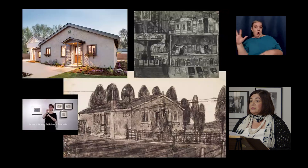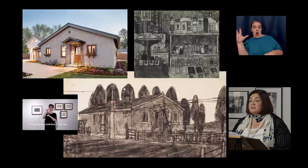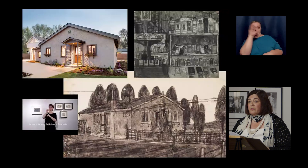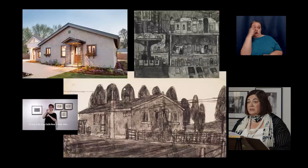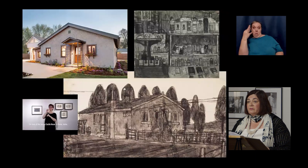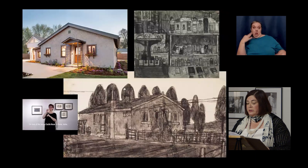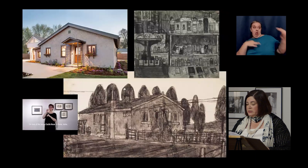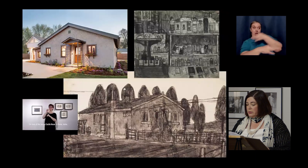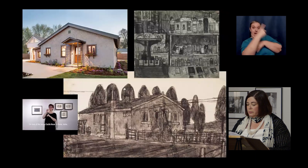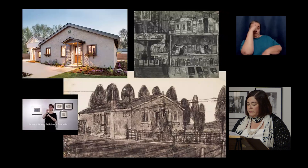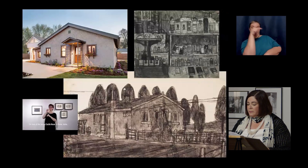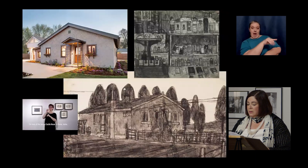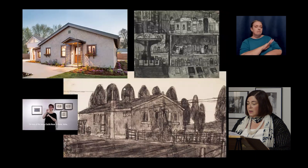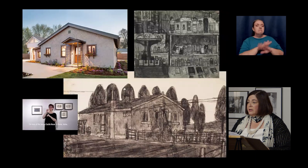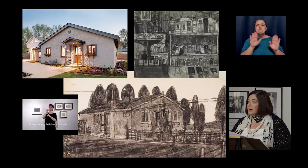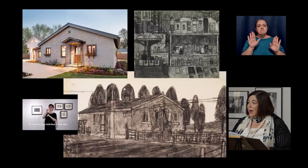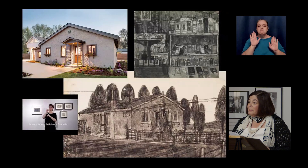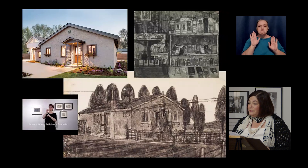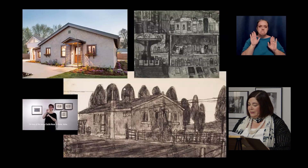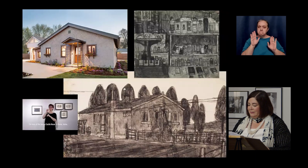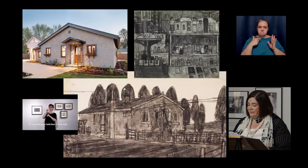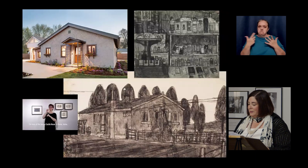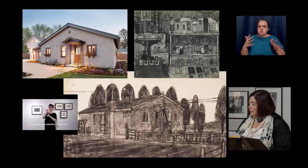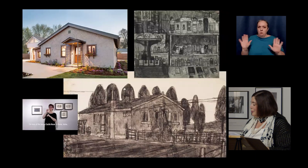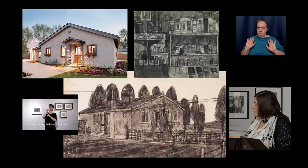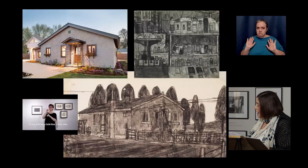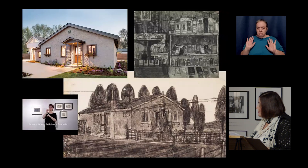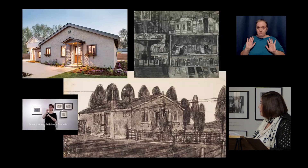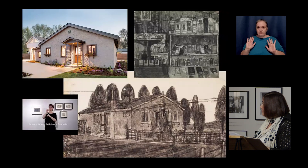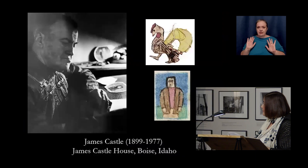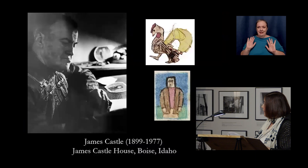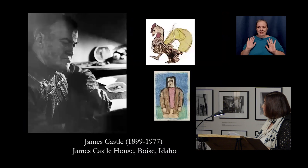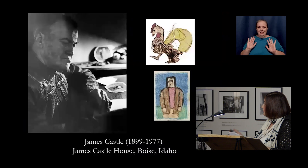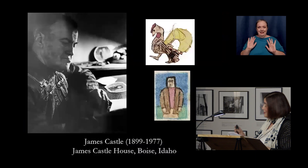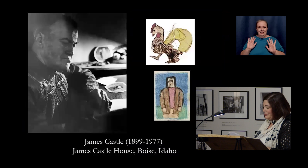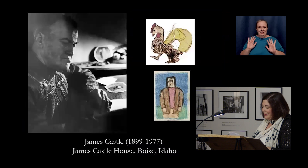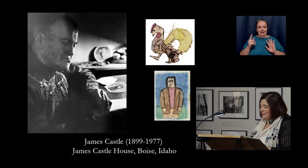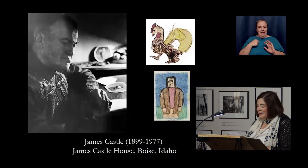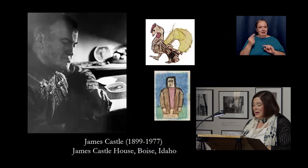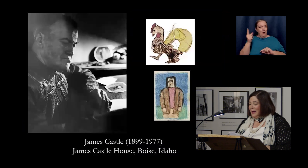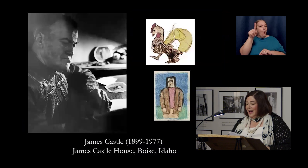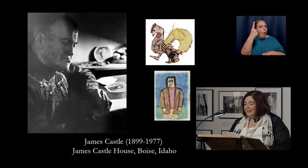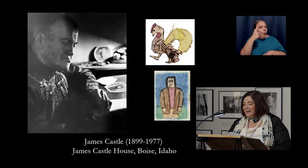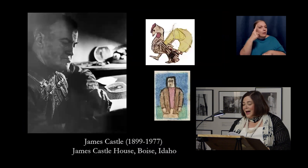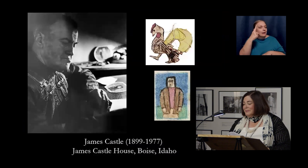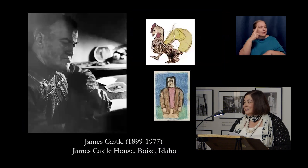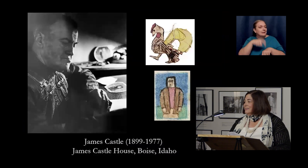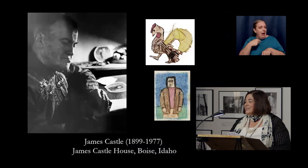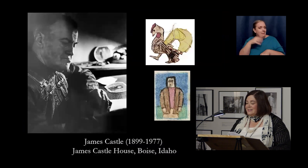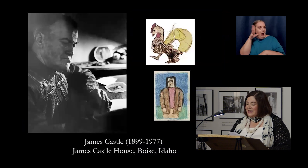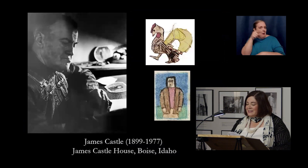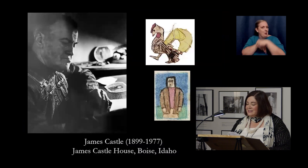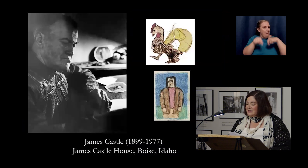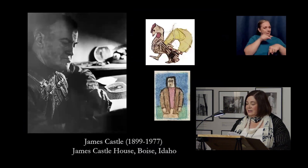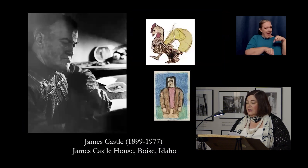someone else's voice for his own. Yet I believe, and I'm going to go back, it's the only time I'm going to do it, yet I believe